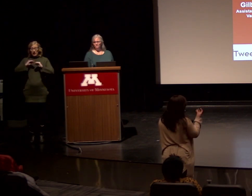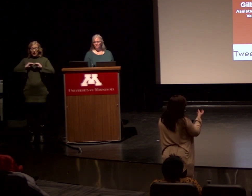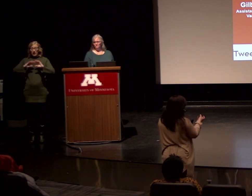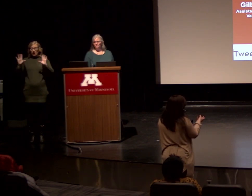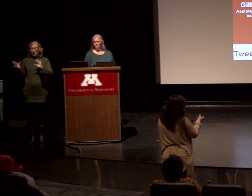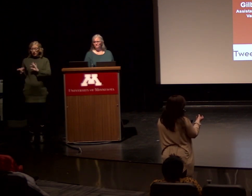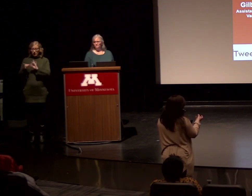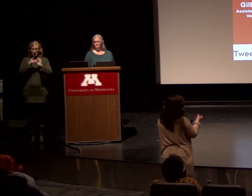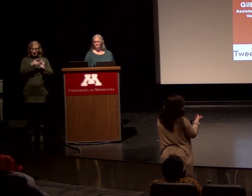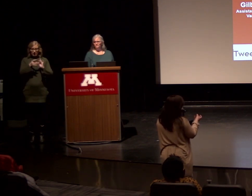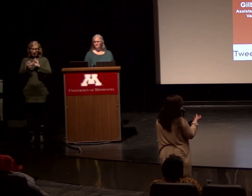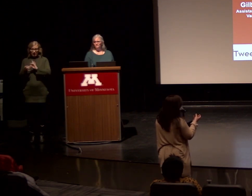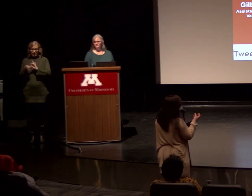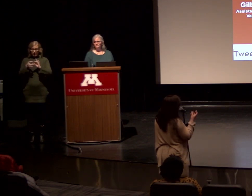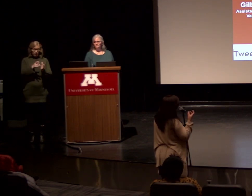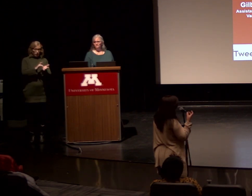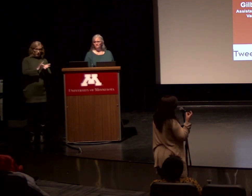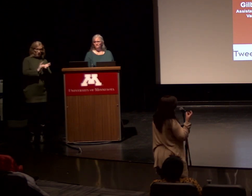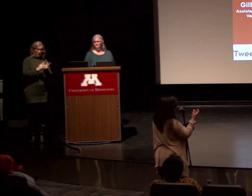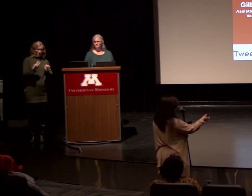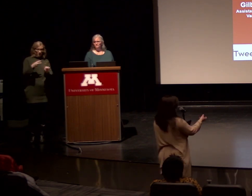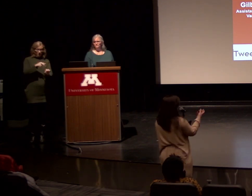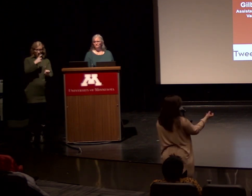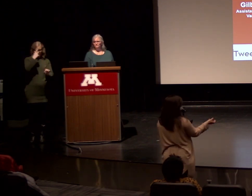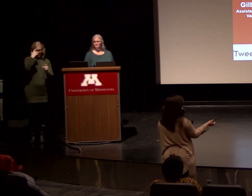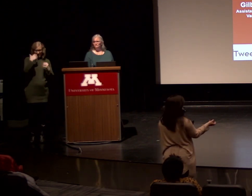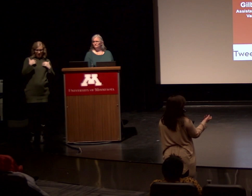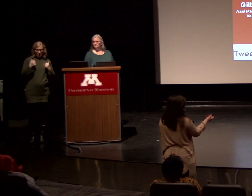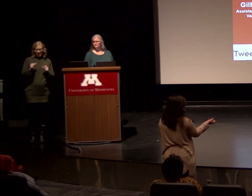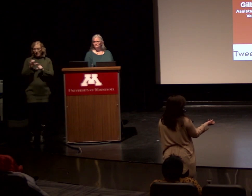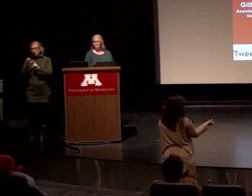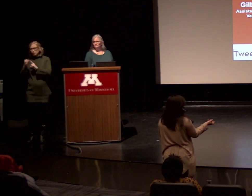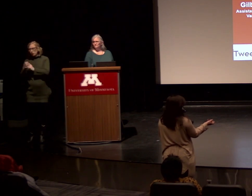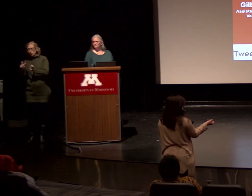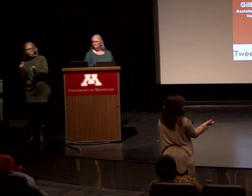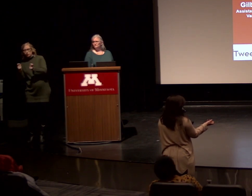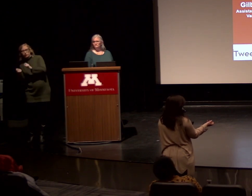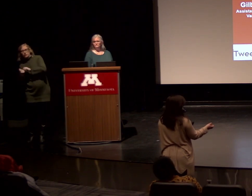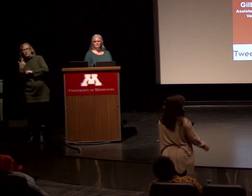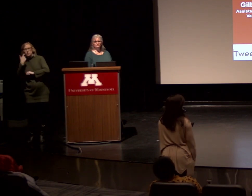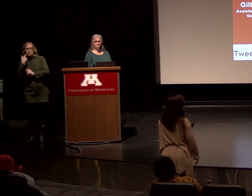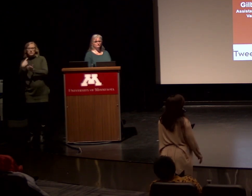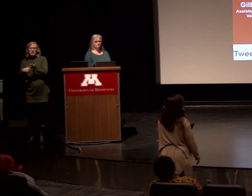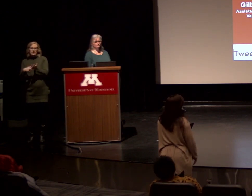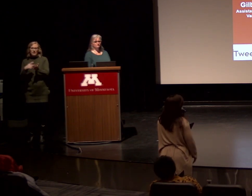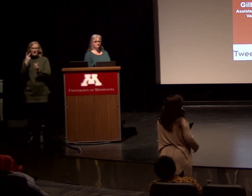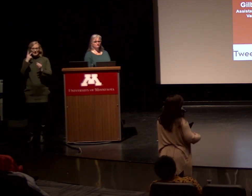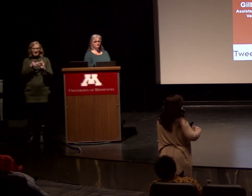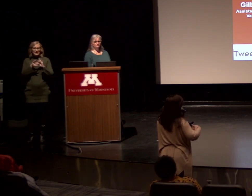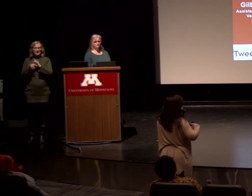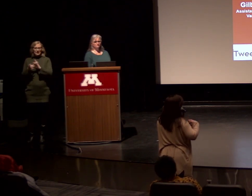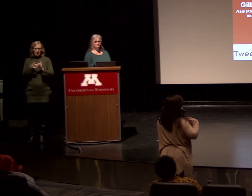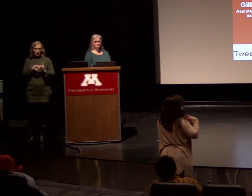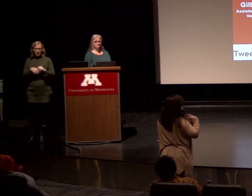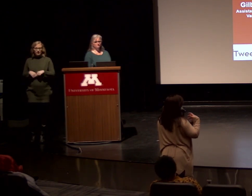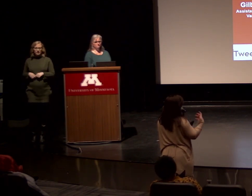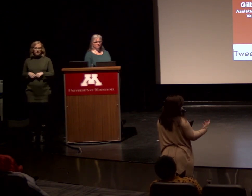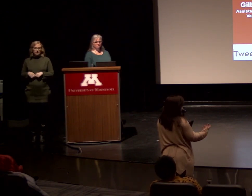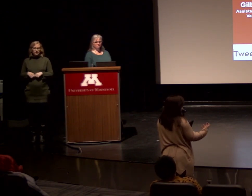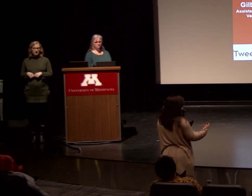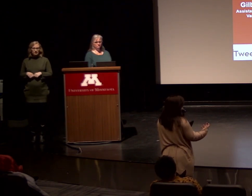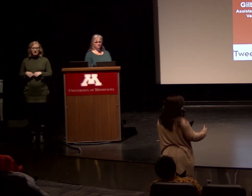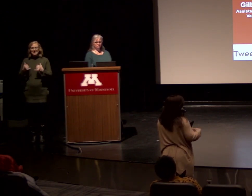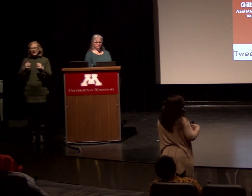between medicalizing mental health and kind of this cultural shift that you guys were just talking about, right? It's given it a sense